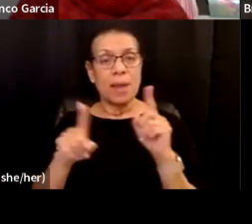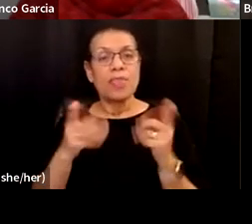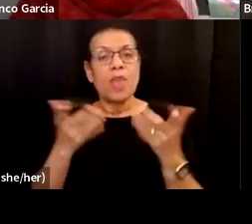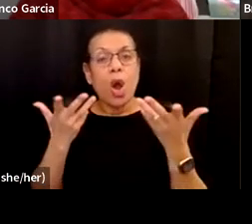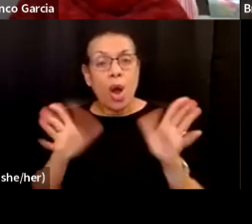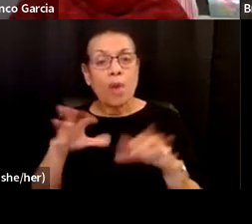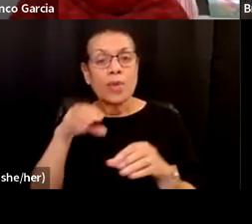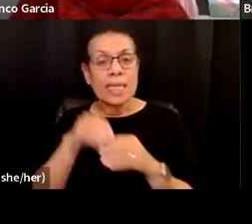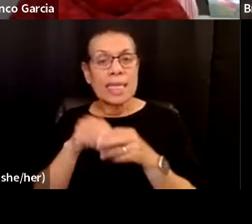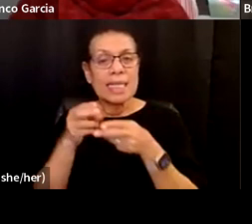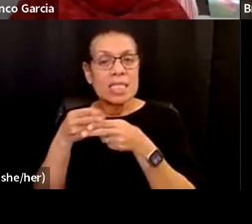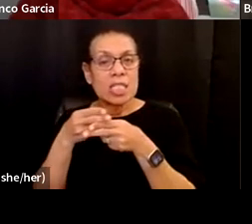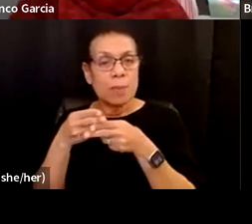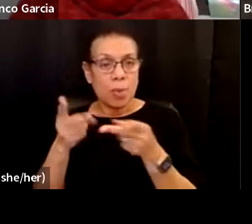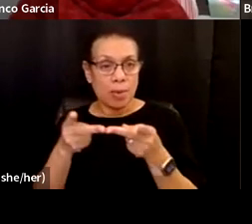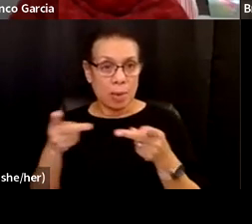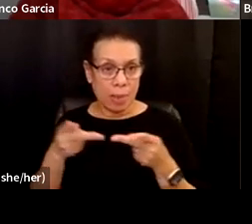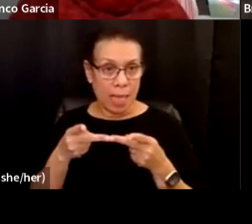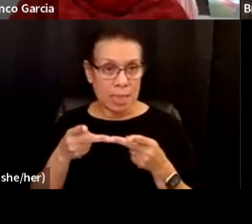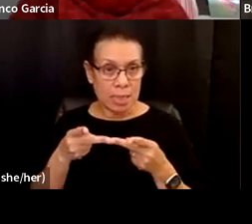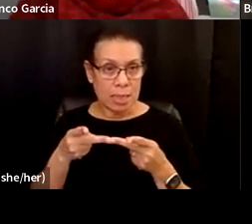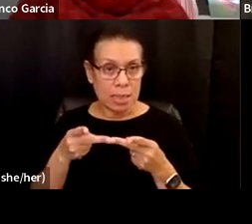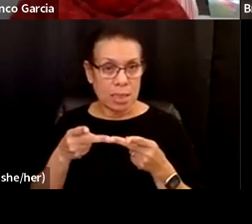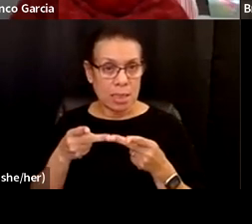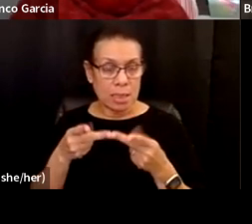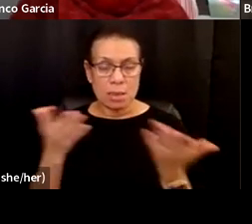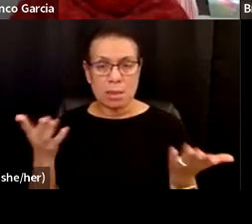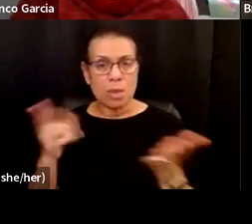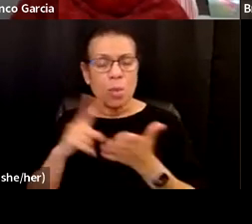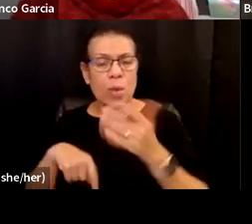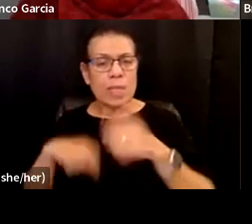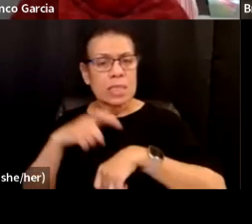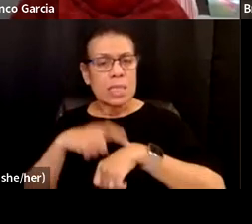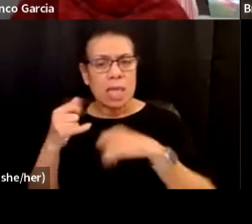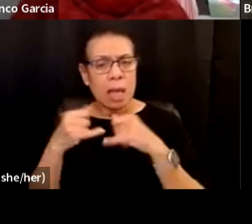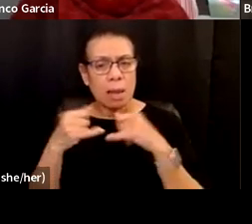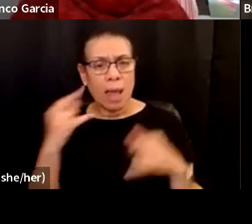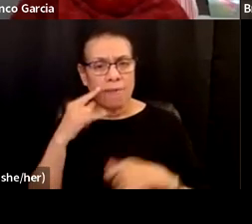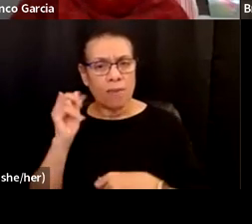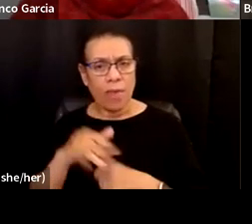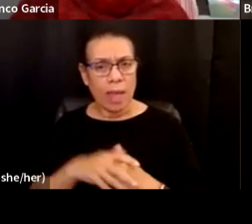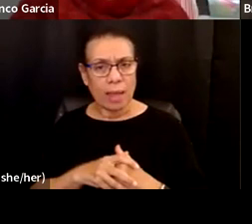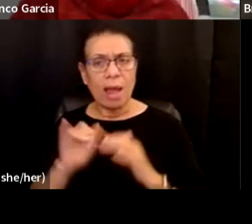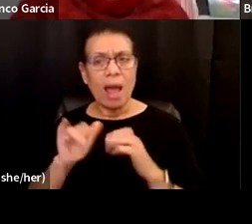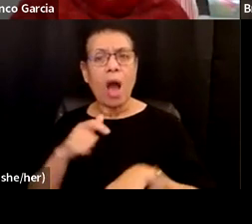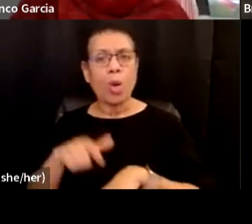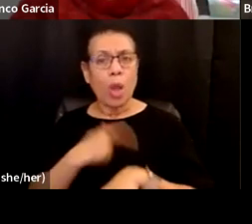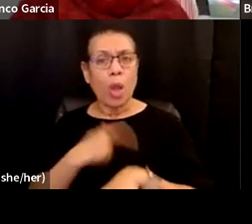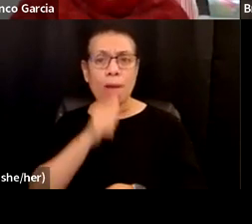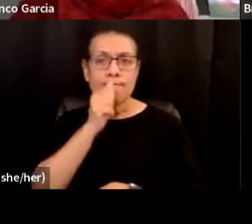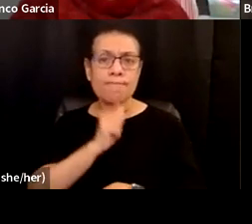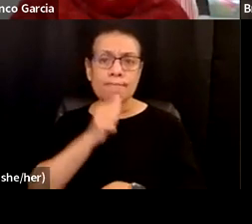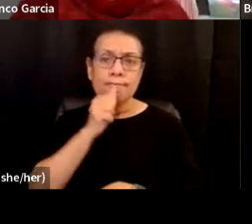spaces and so what is the timeline to think like how long are people going to be in